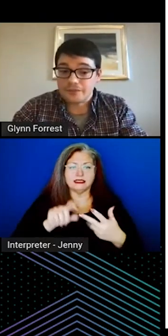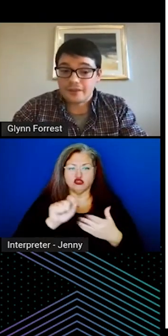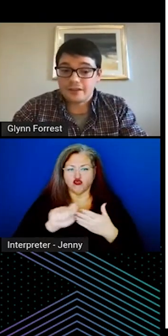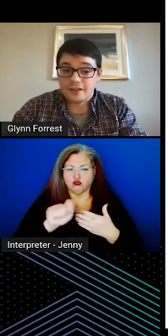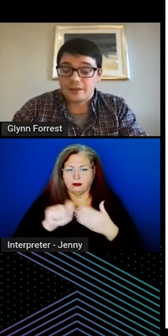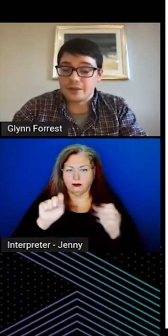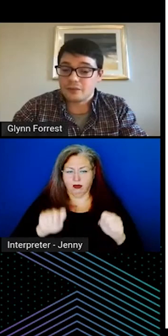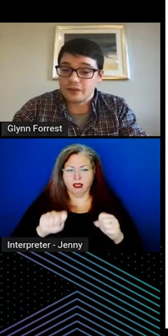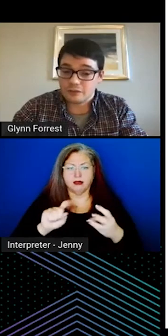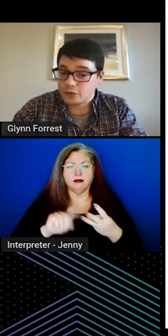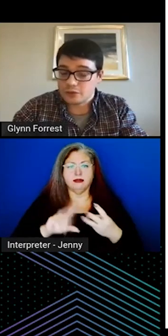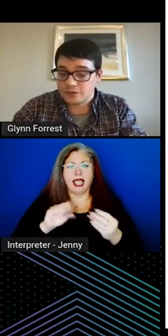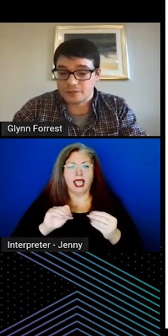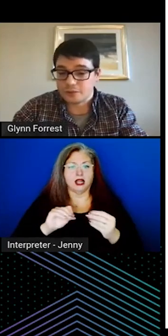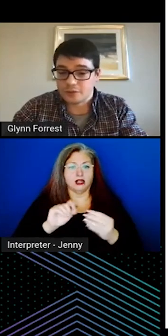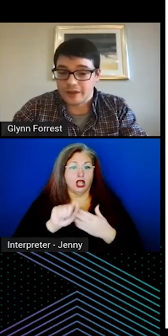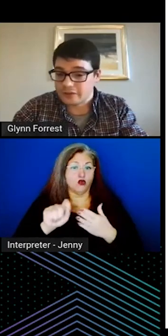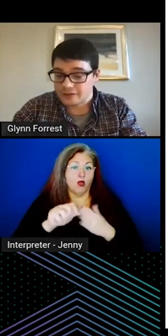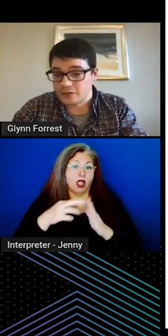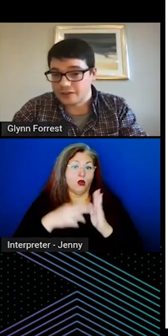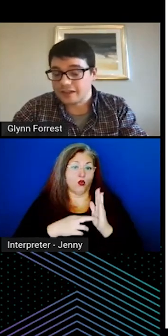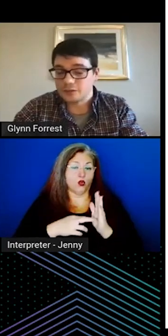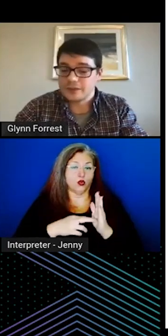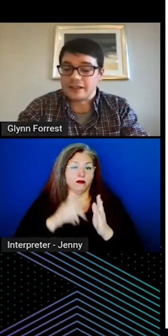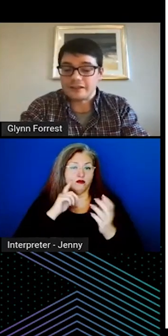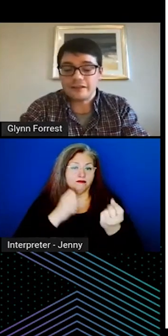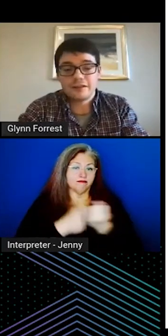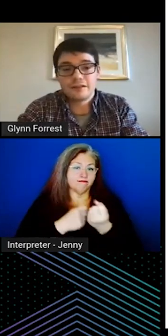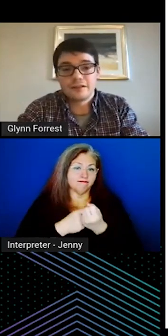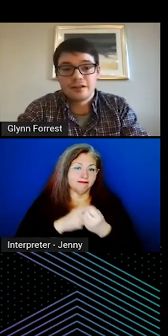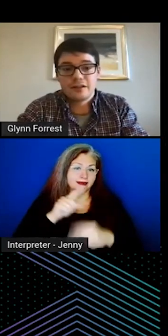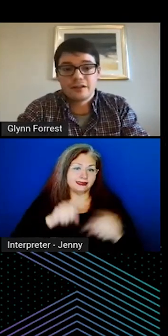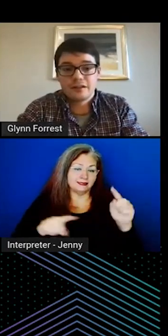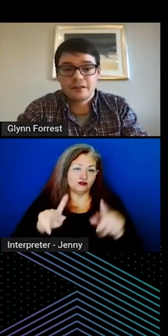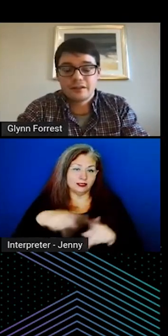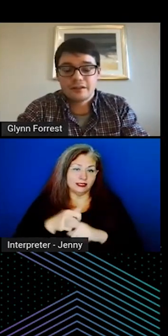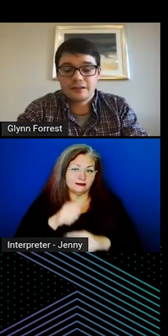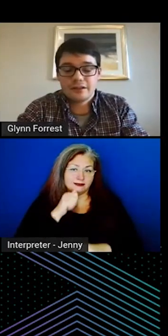scriptable, and we can write rules to support whatever secret types we need.